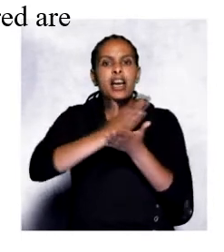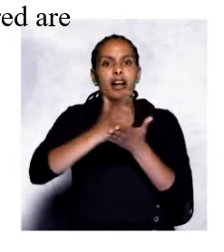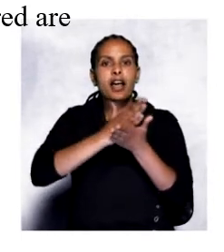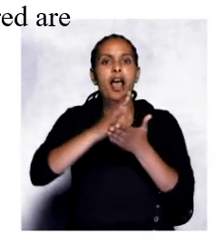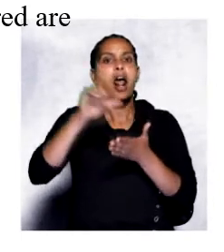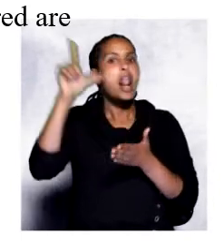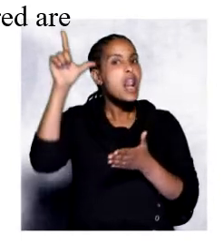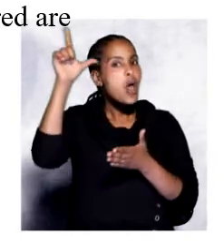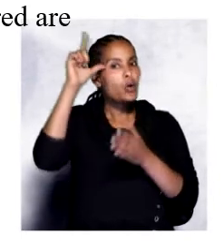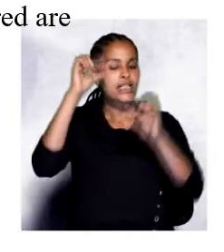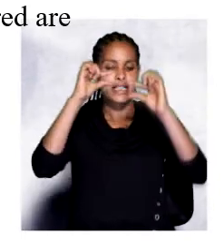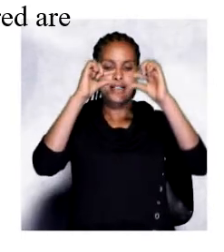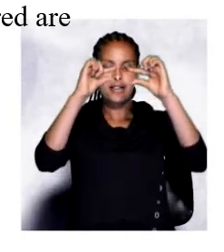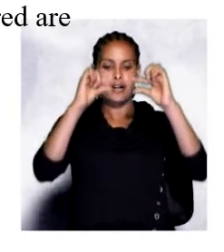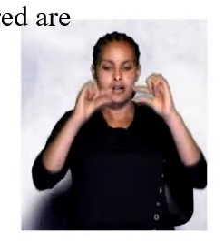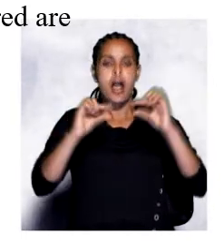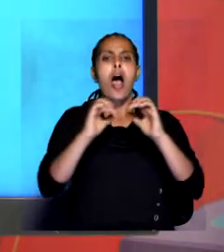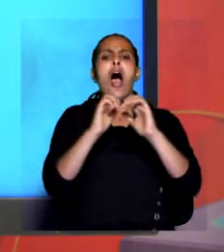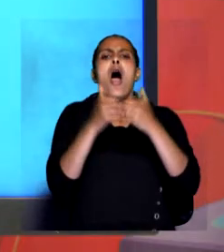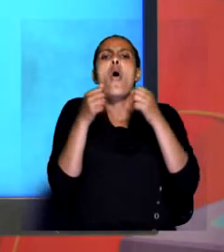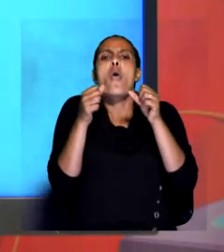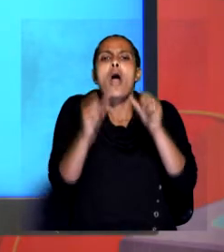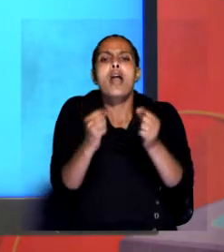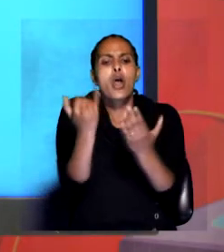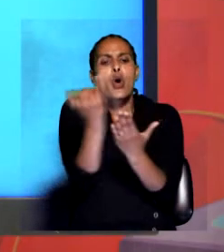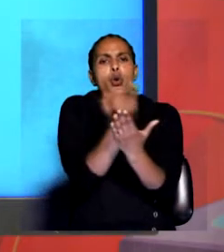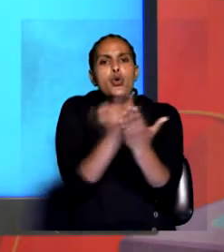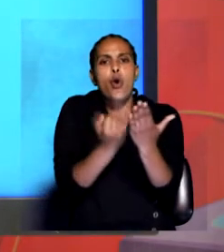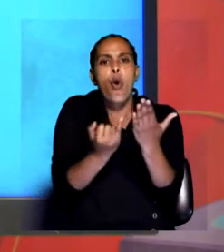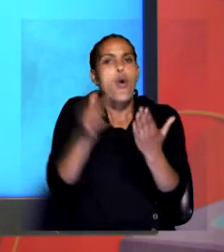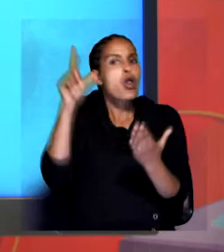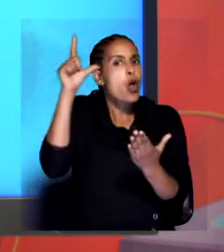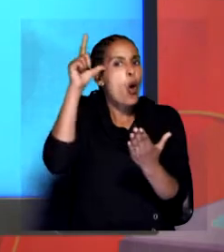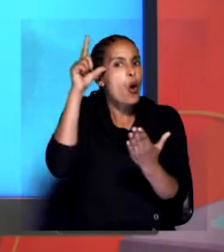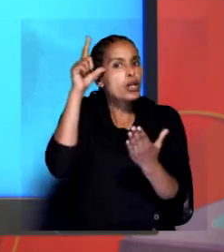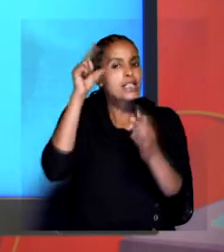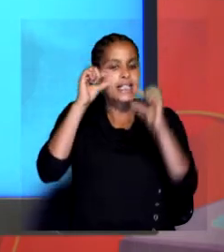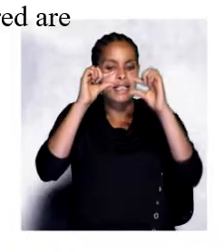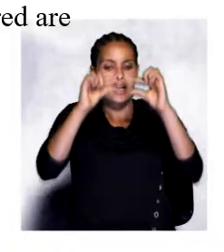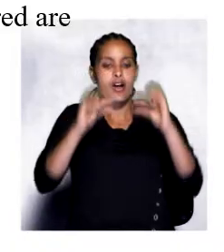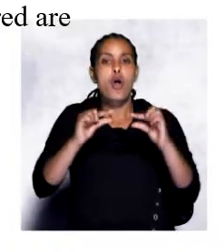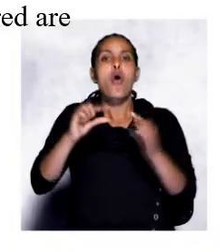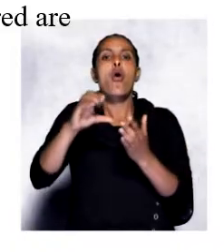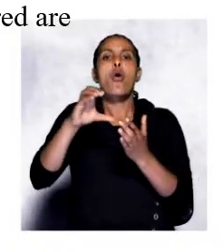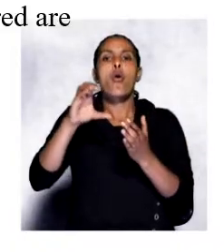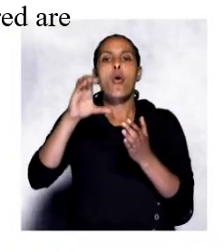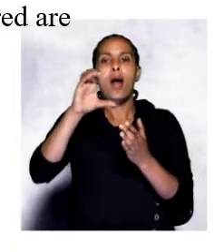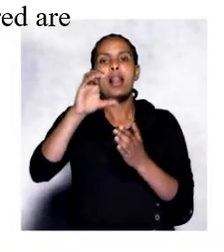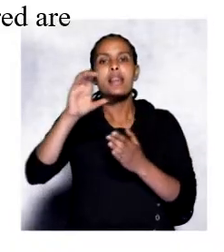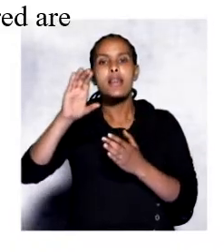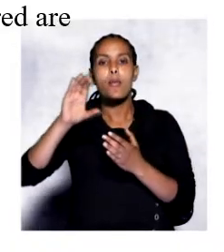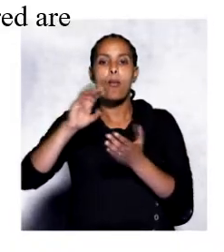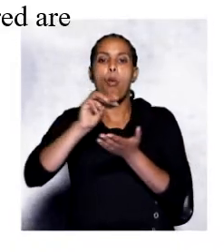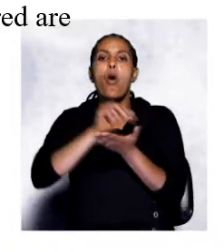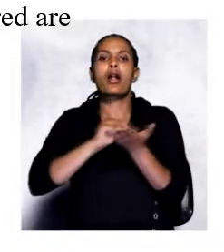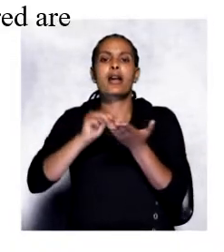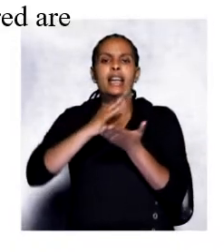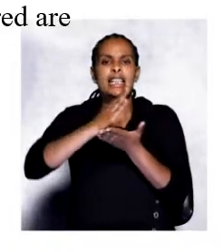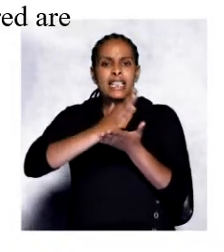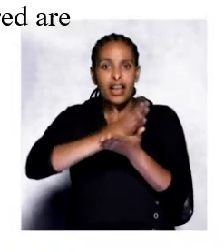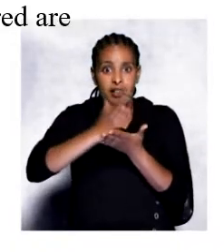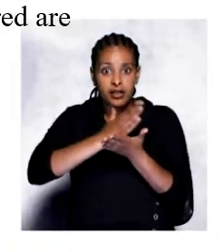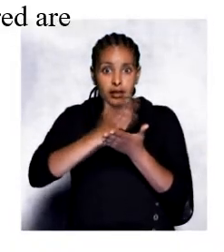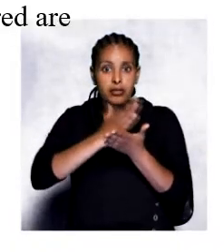a Lewis structure. How can we draw the Lewis structure of covalent molecules? The shared pairs